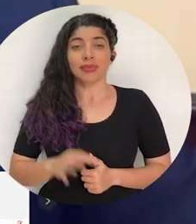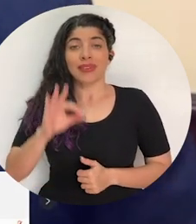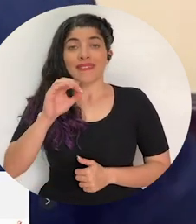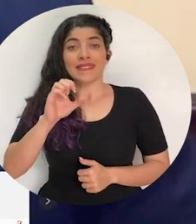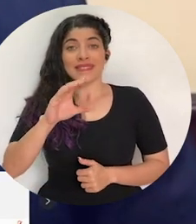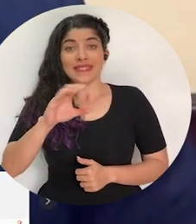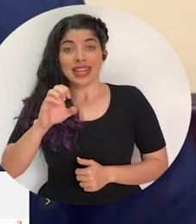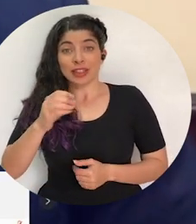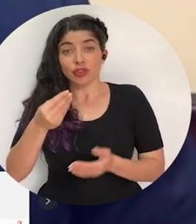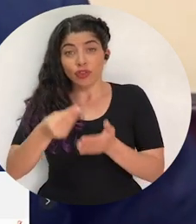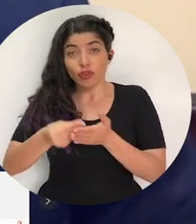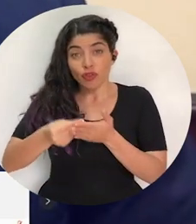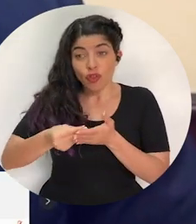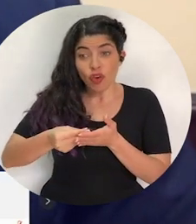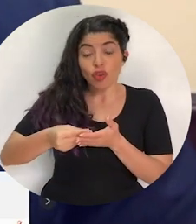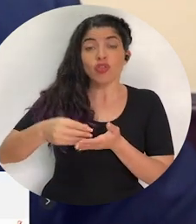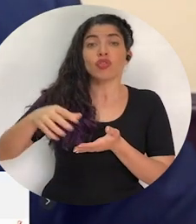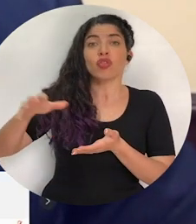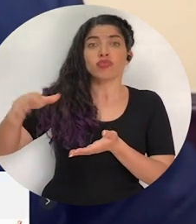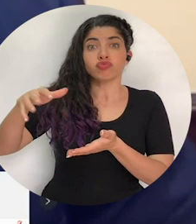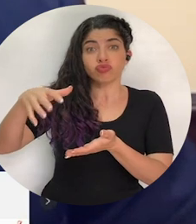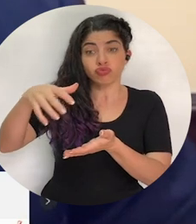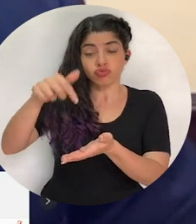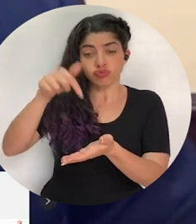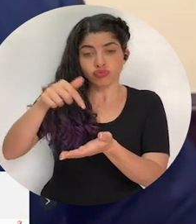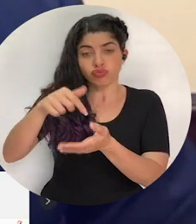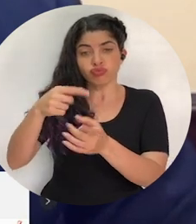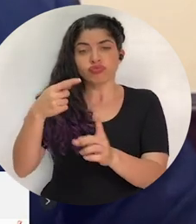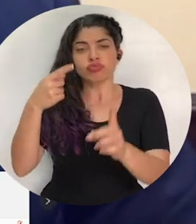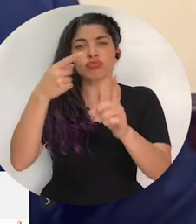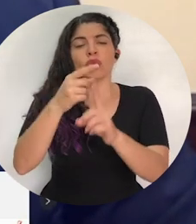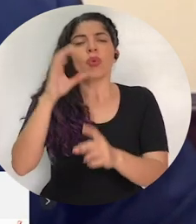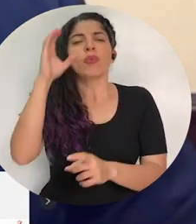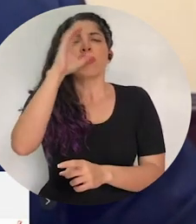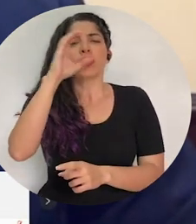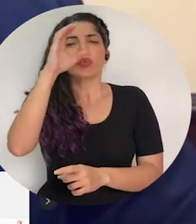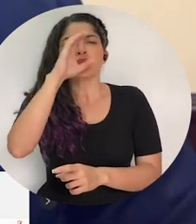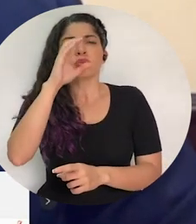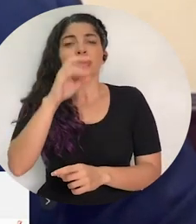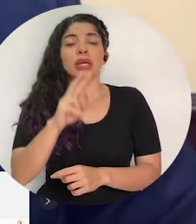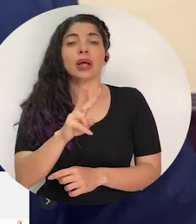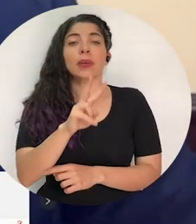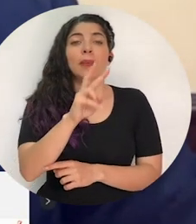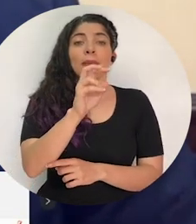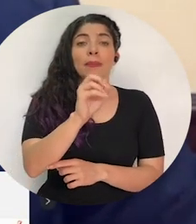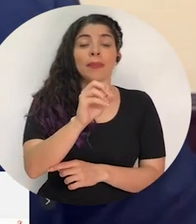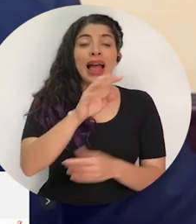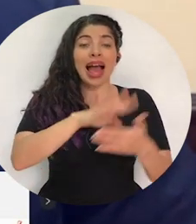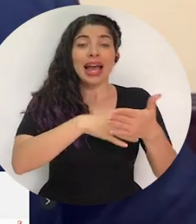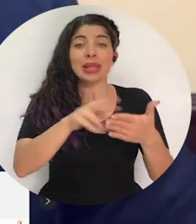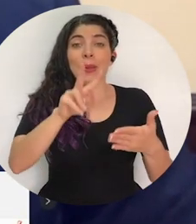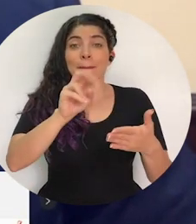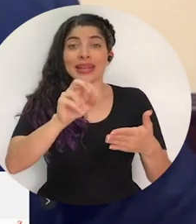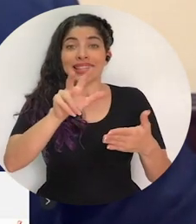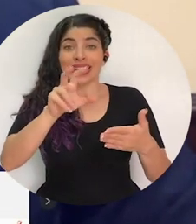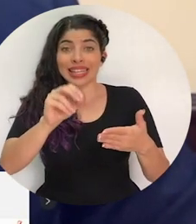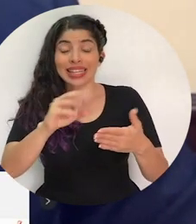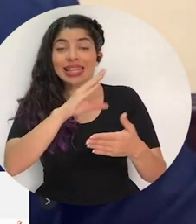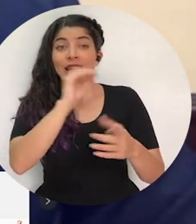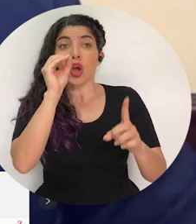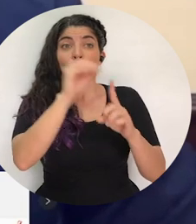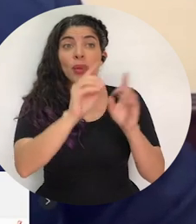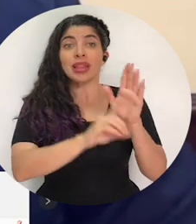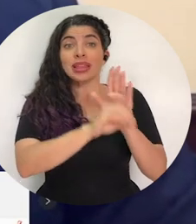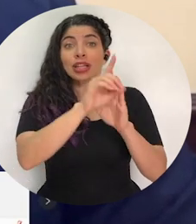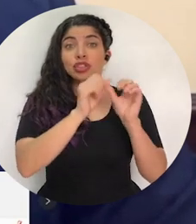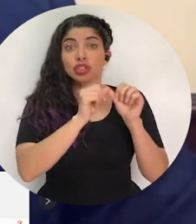The reimbursement of FACE resources will be fully aligned with the fulfillment of the 2030 Agenda and